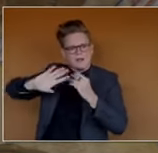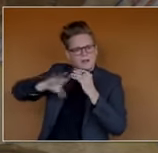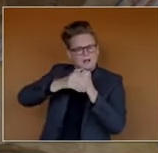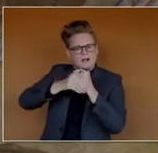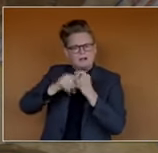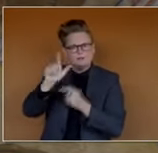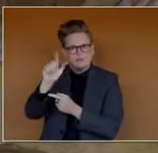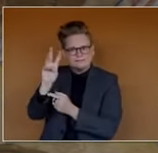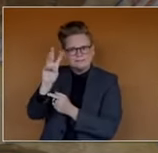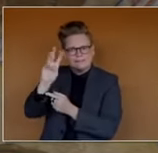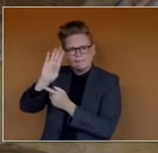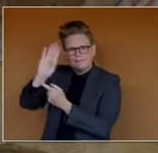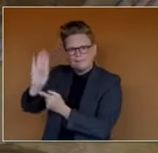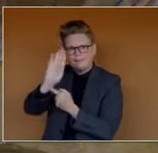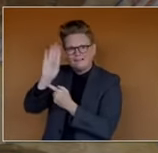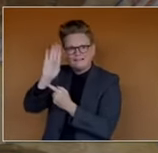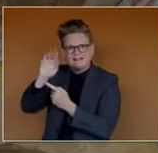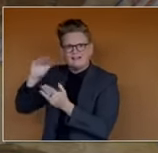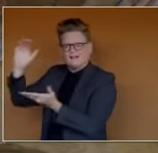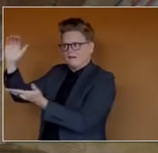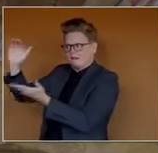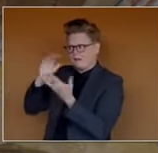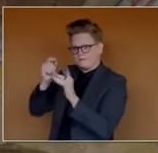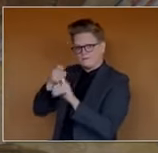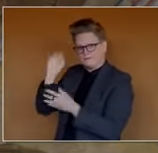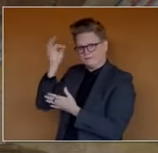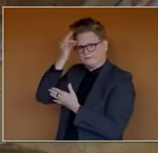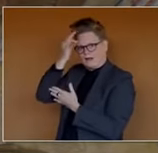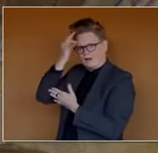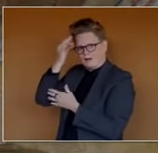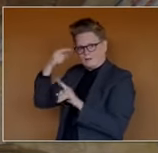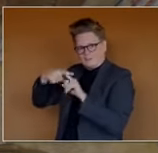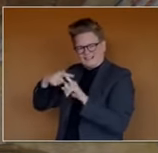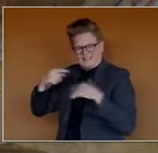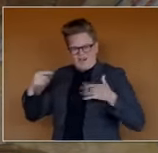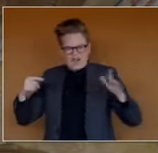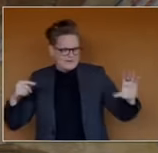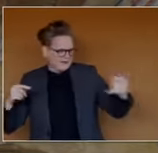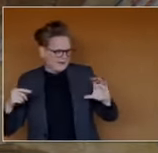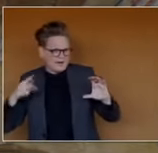from the federal government. We are now in a position to roll out a